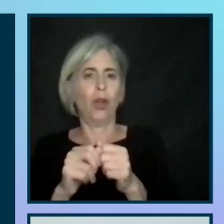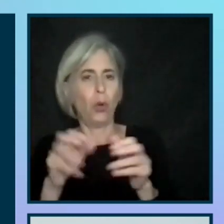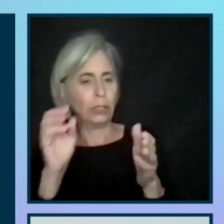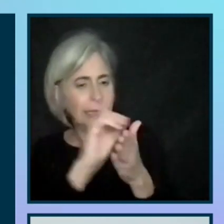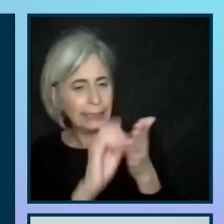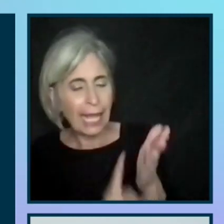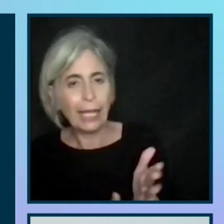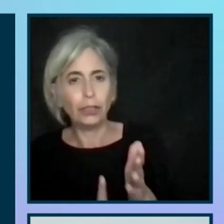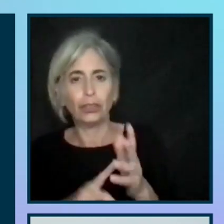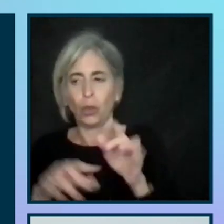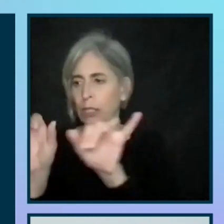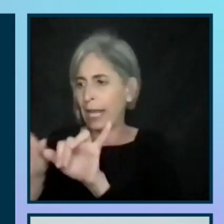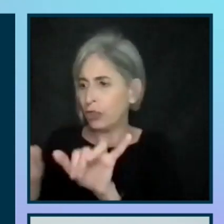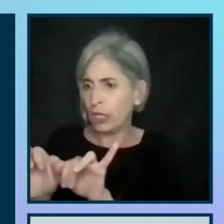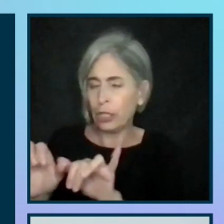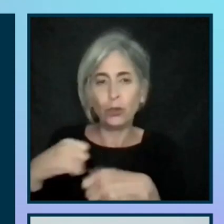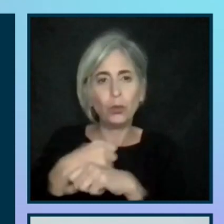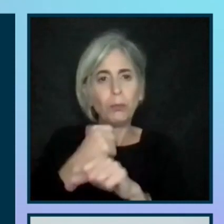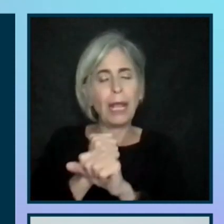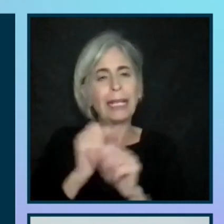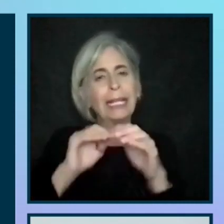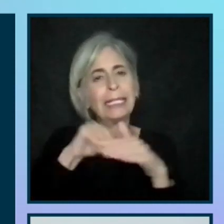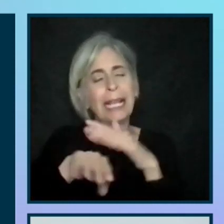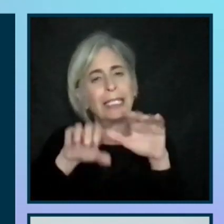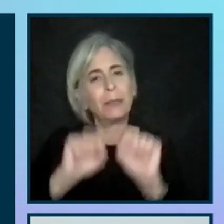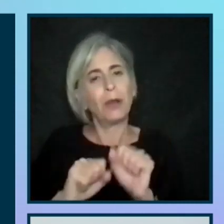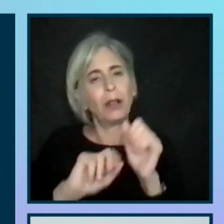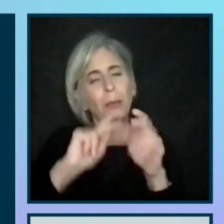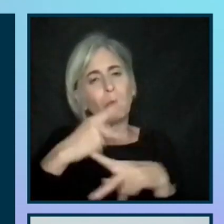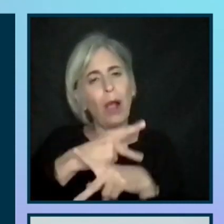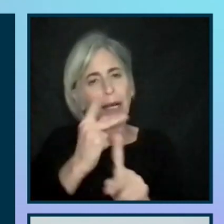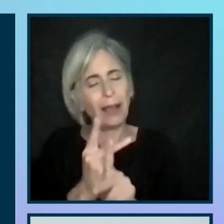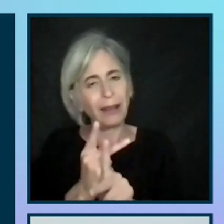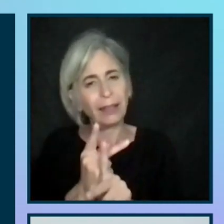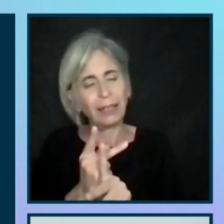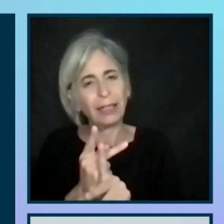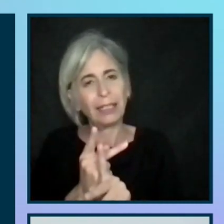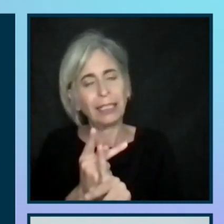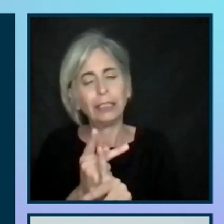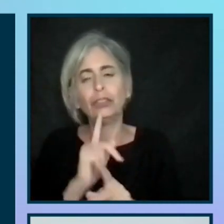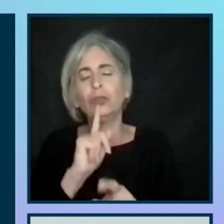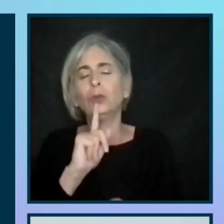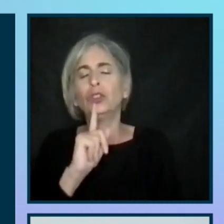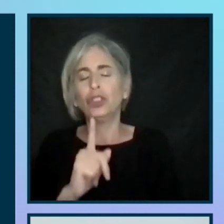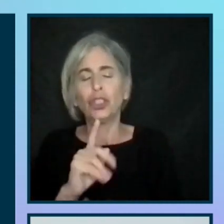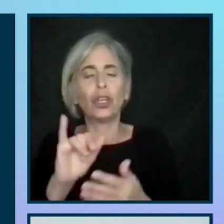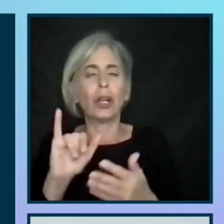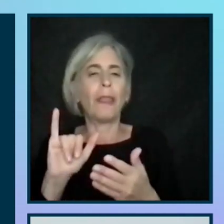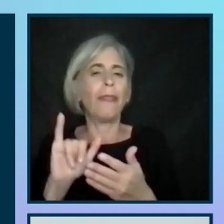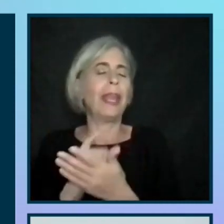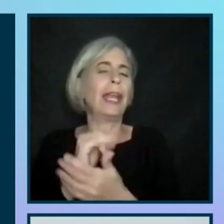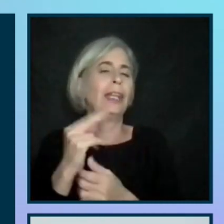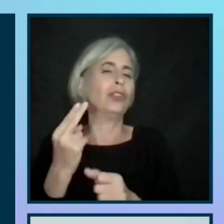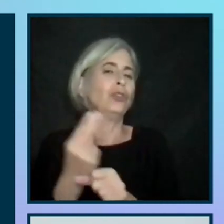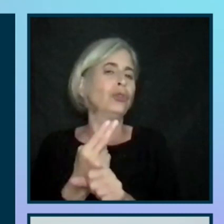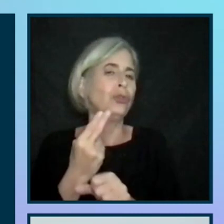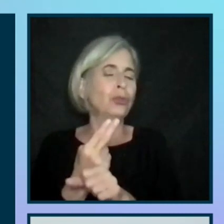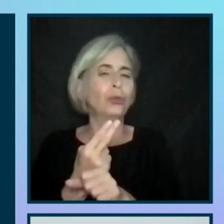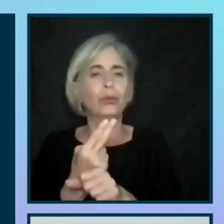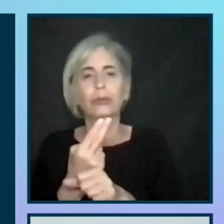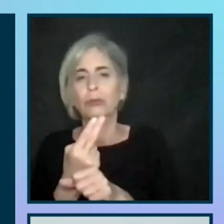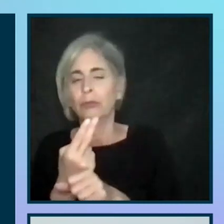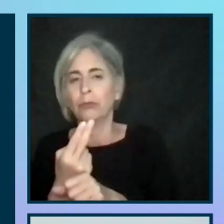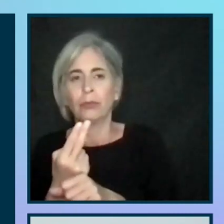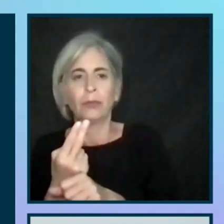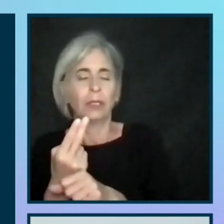build an accessible product. Just like how you would do to ensure your decisions are carried along to